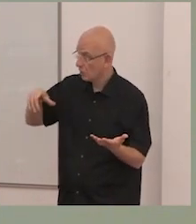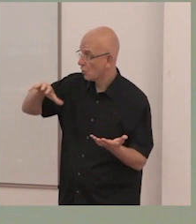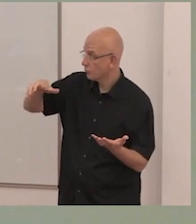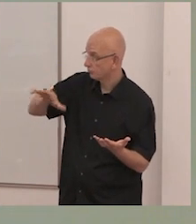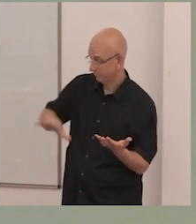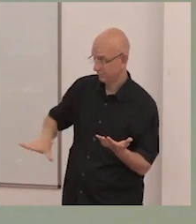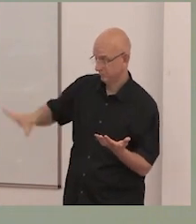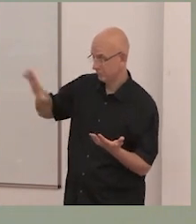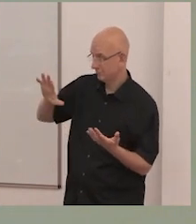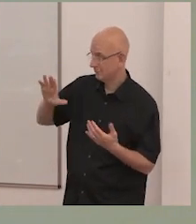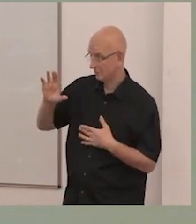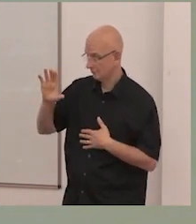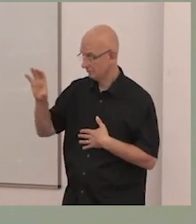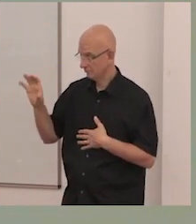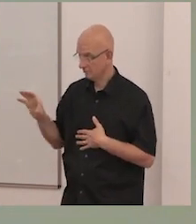for caring